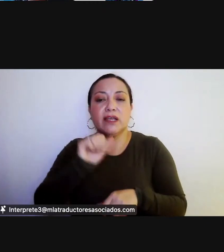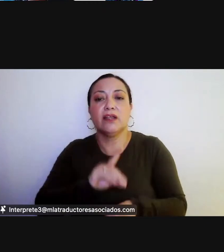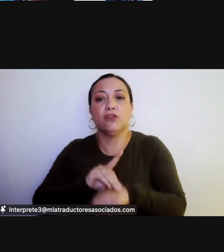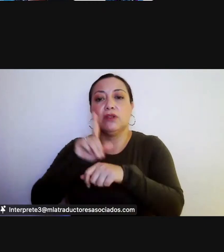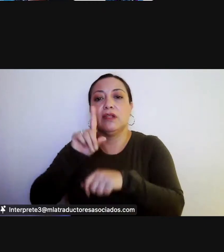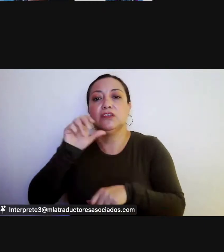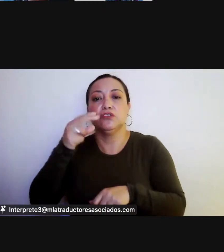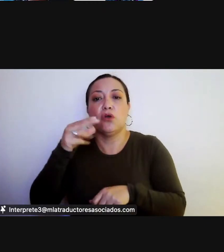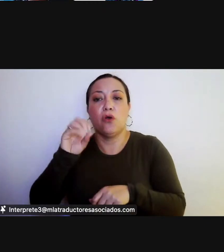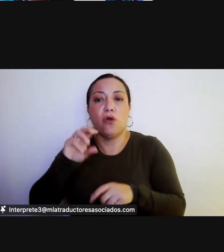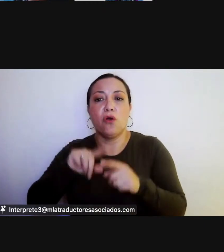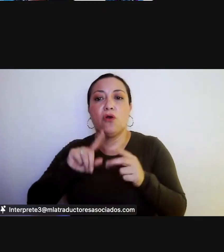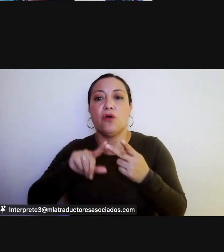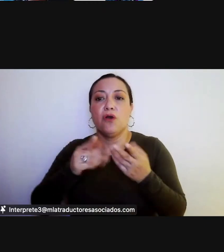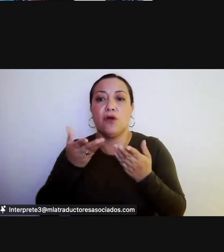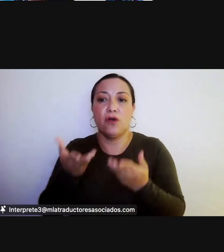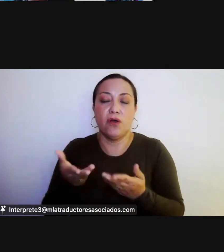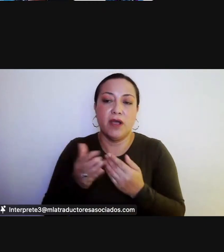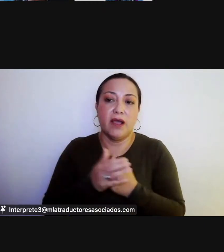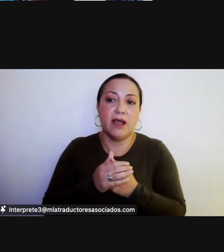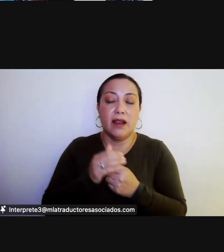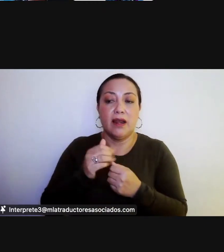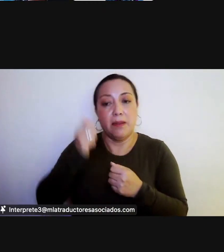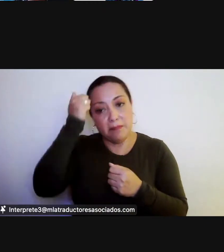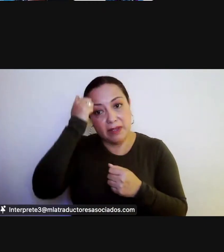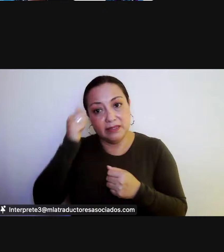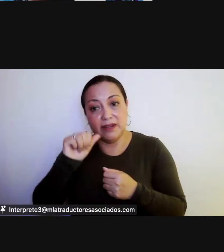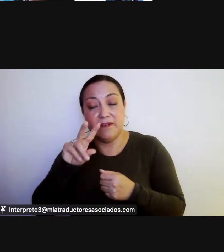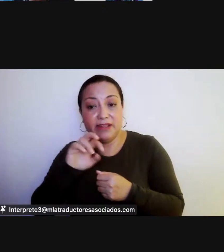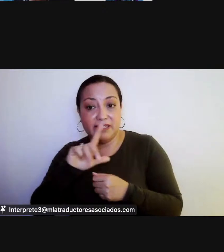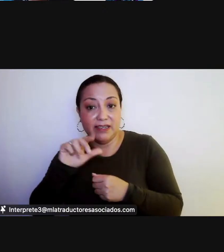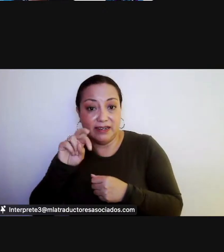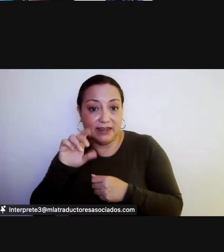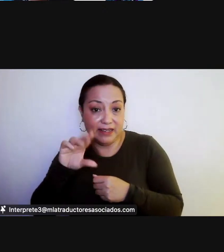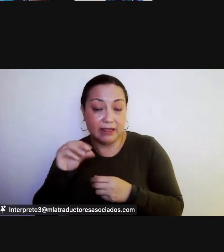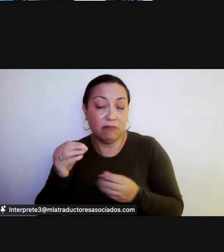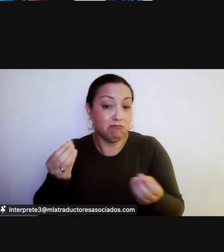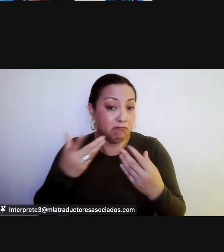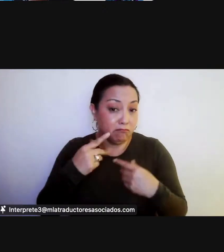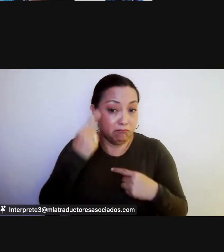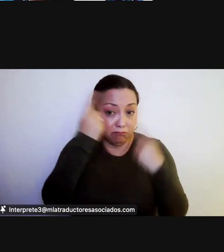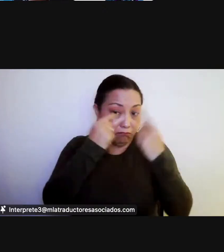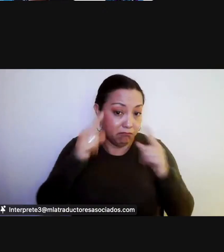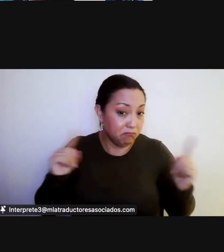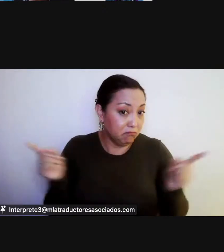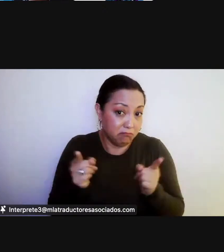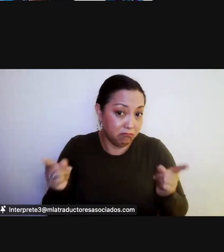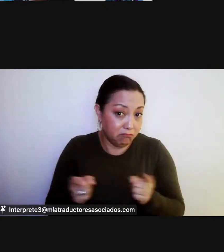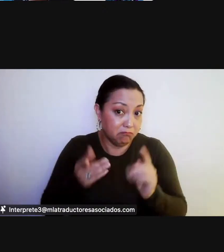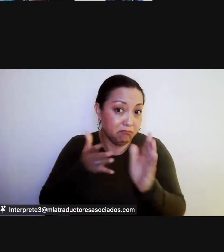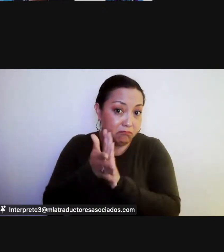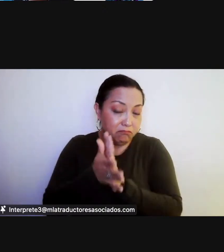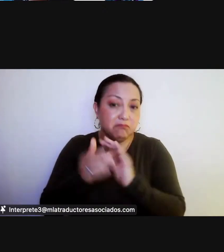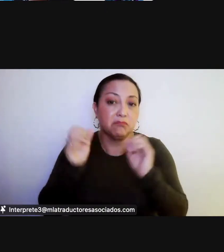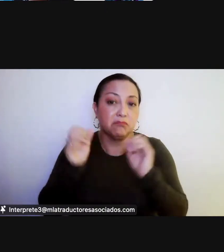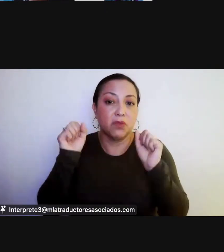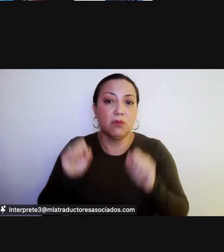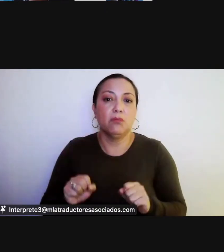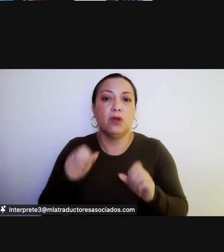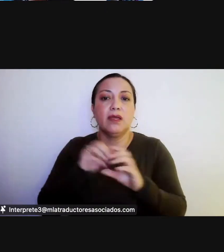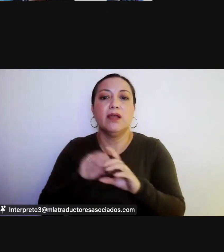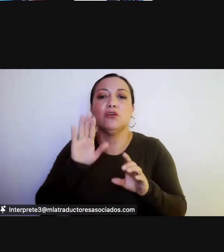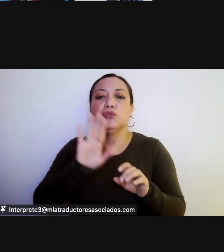Mujica, Dr. Soho, and of course, Ms. Avellaneda, if you could give us a